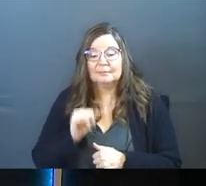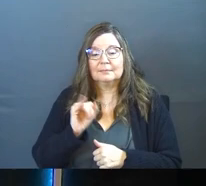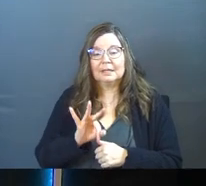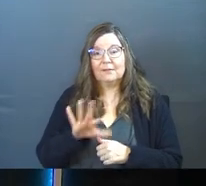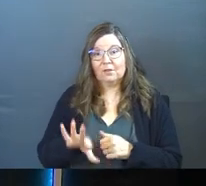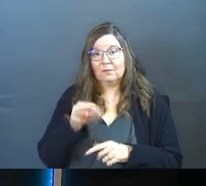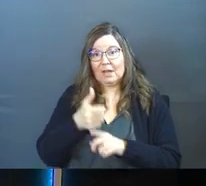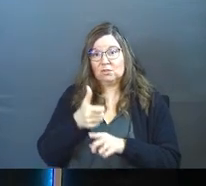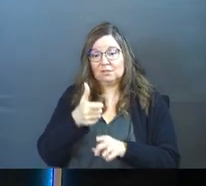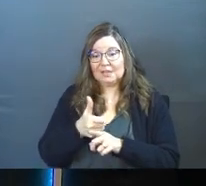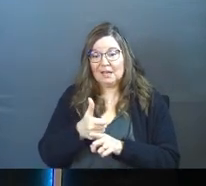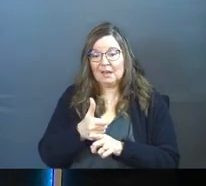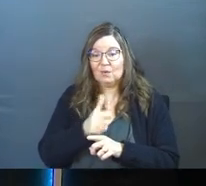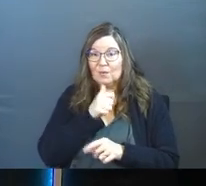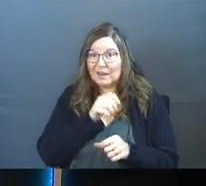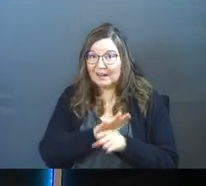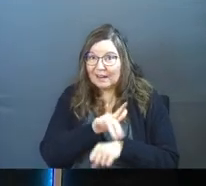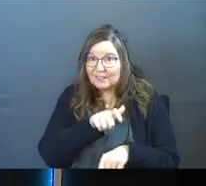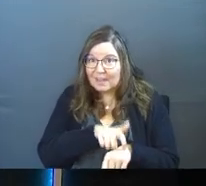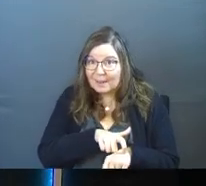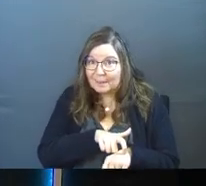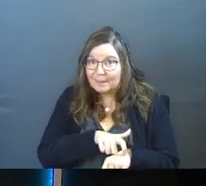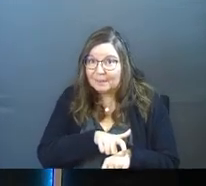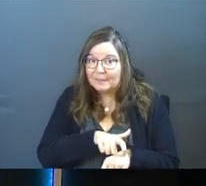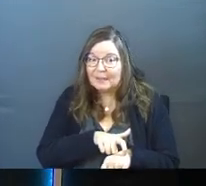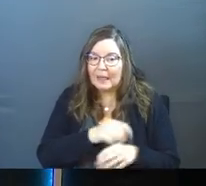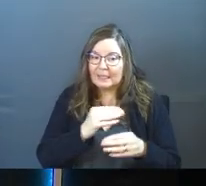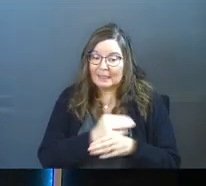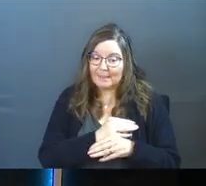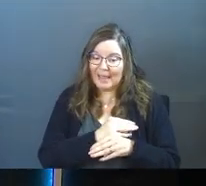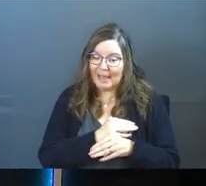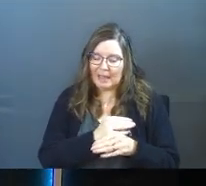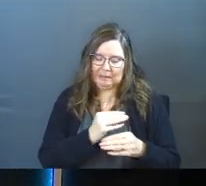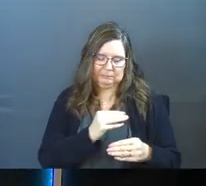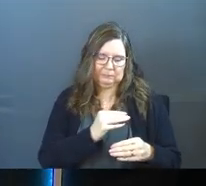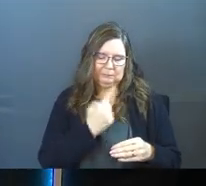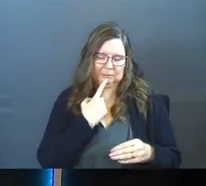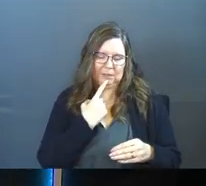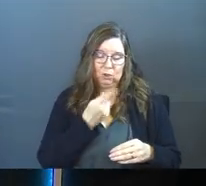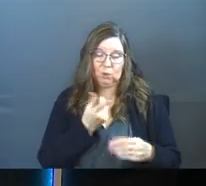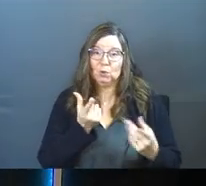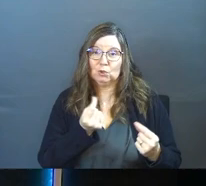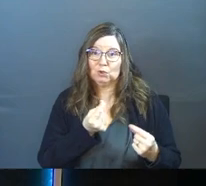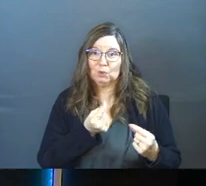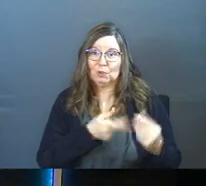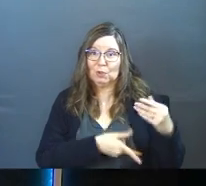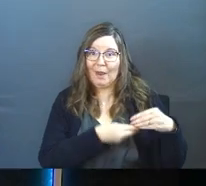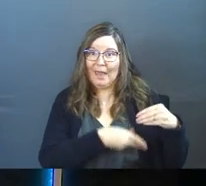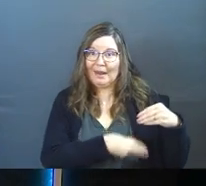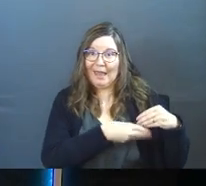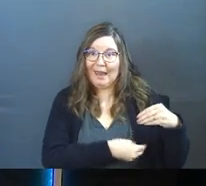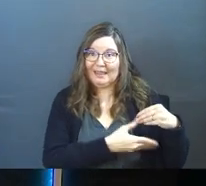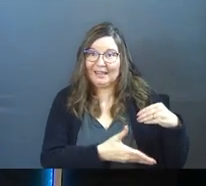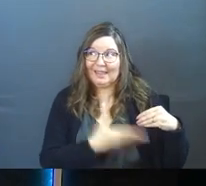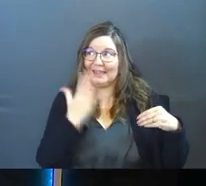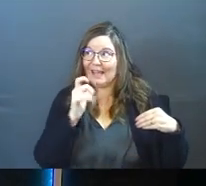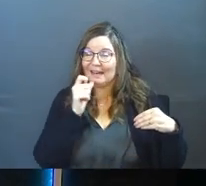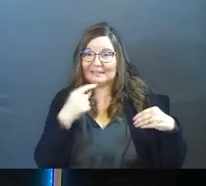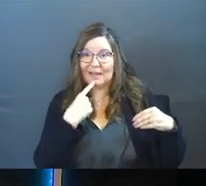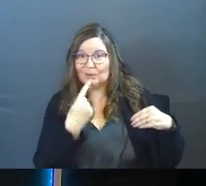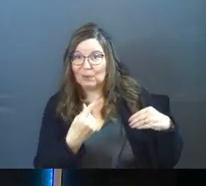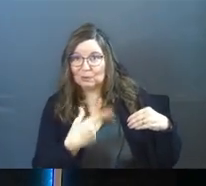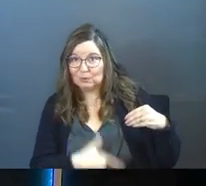If you find yourself with not enough time, the math then says you are doing things that God has